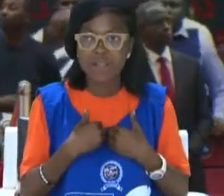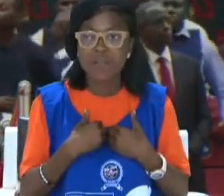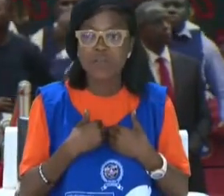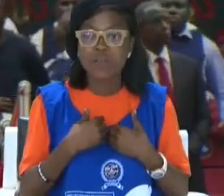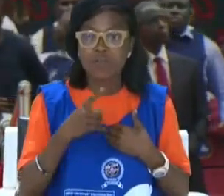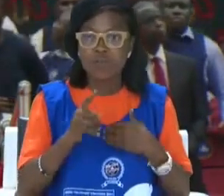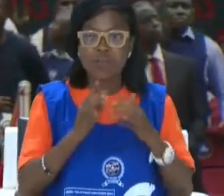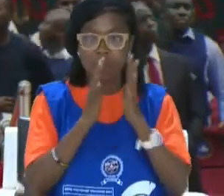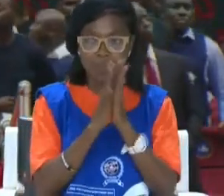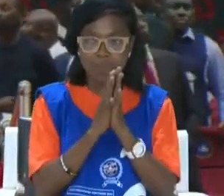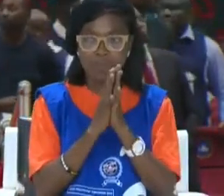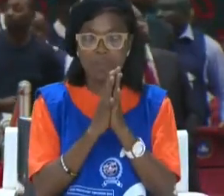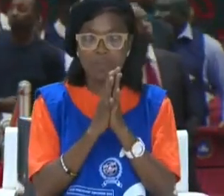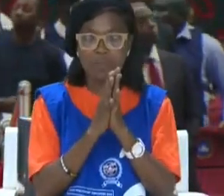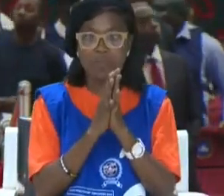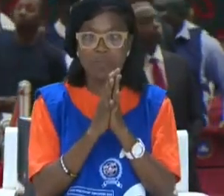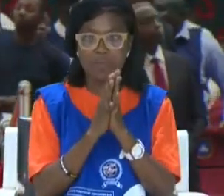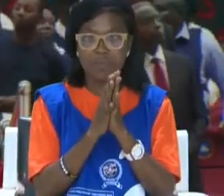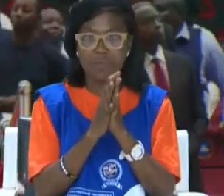print